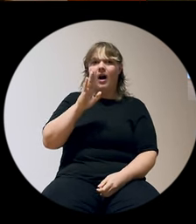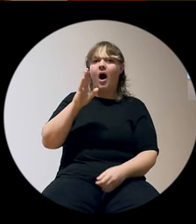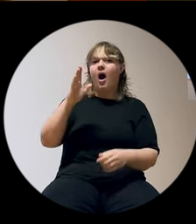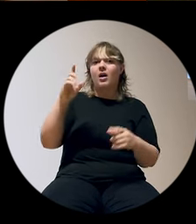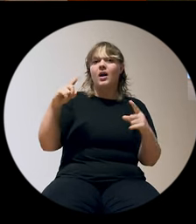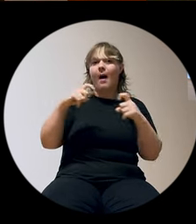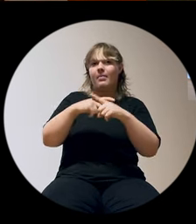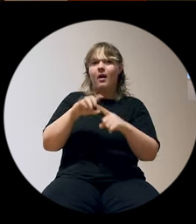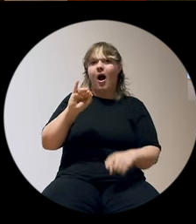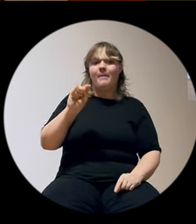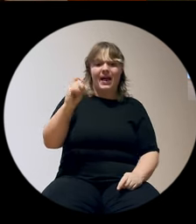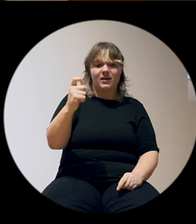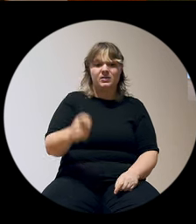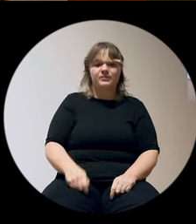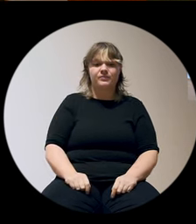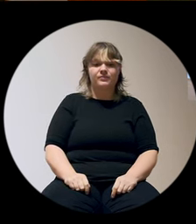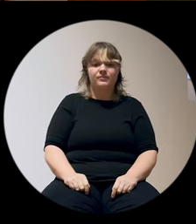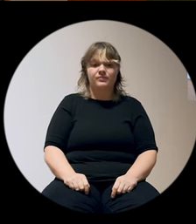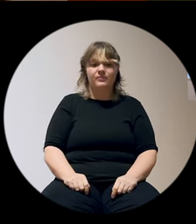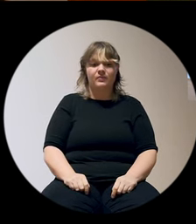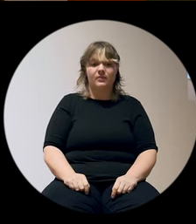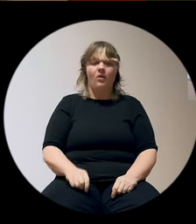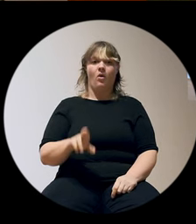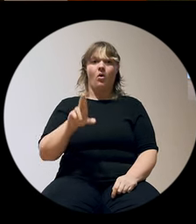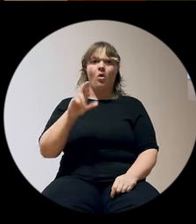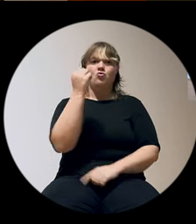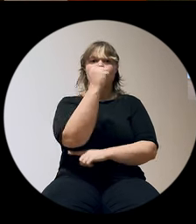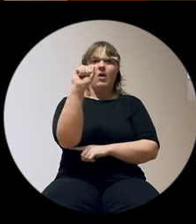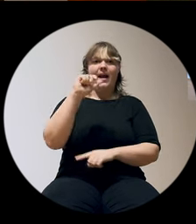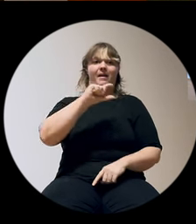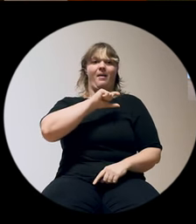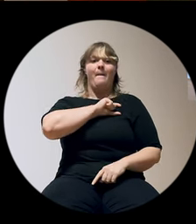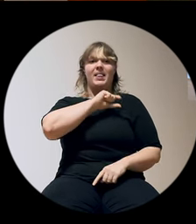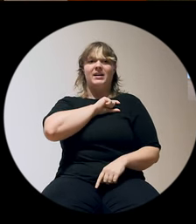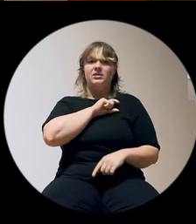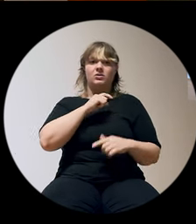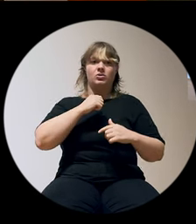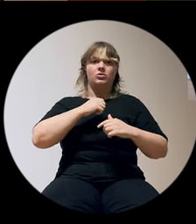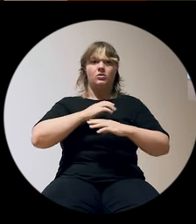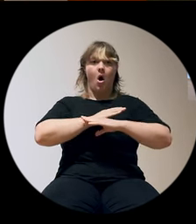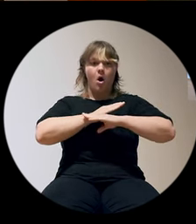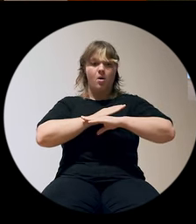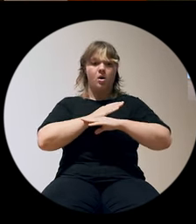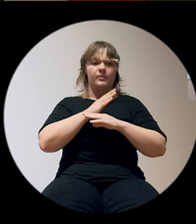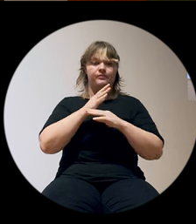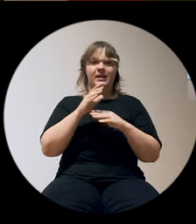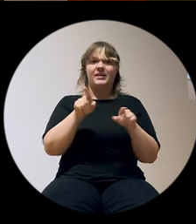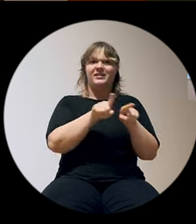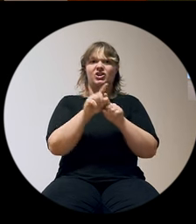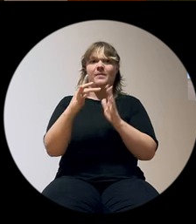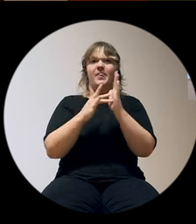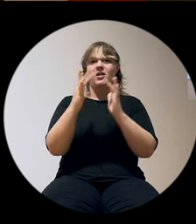God complex stretches riot police armor in the shape of a Christ figure, crucified without a cross or body.